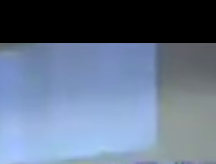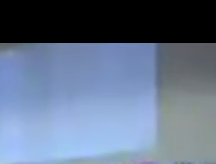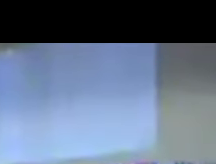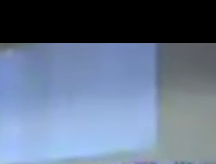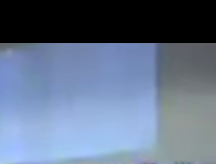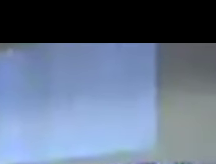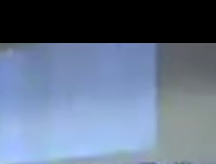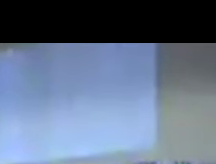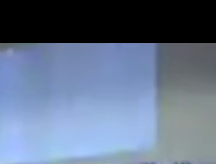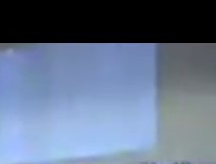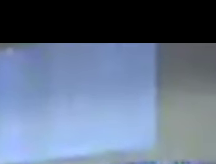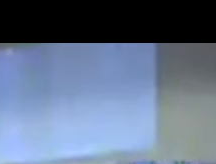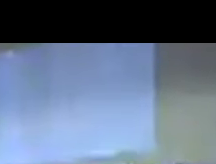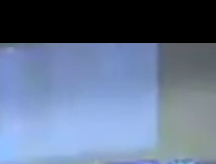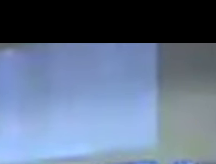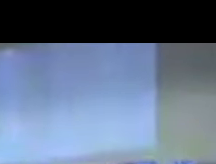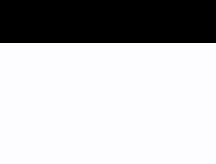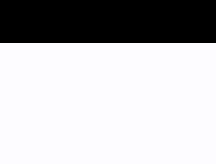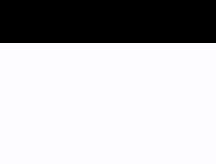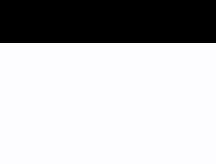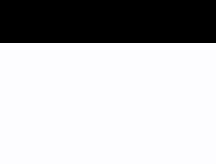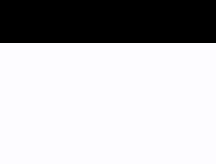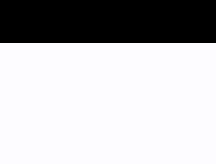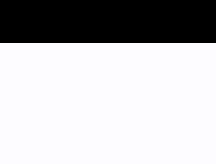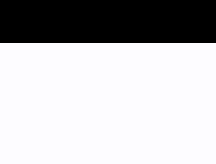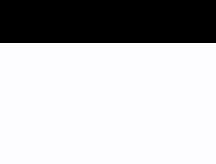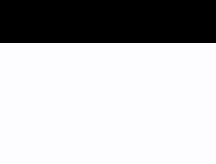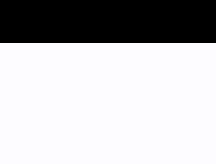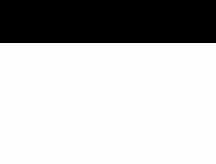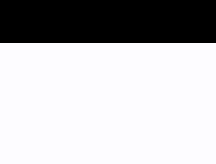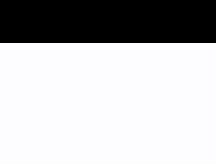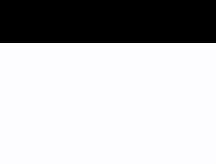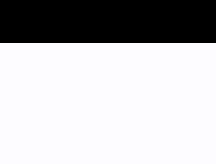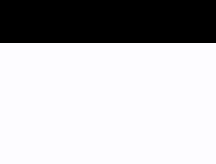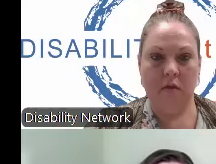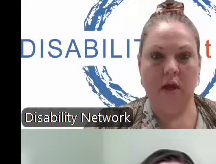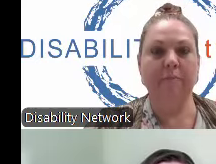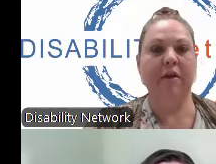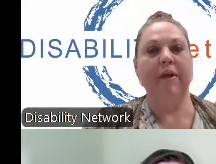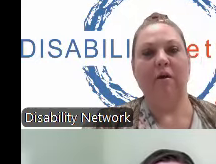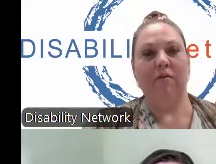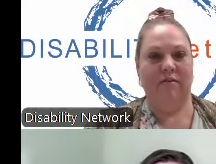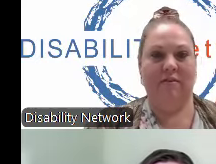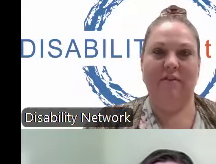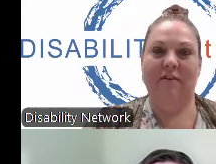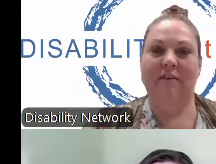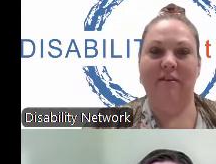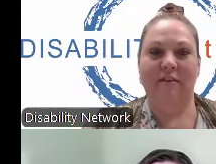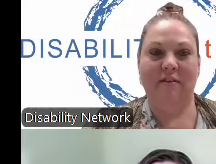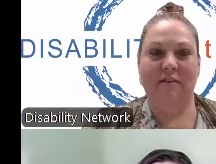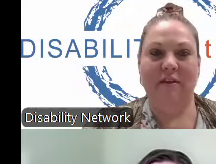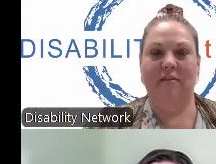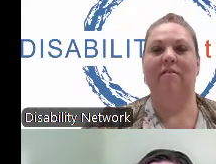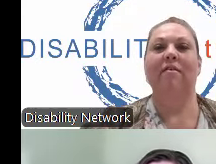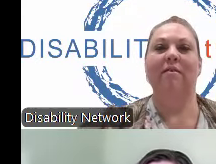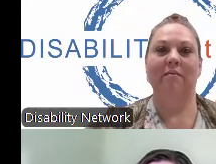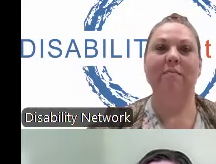Okay. Yep. Okay, Good. See? yep, there we go.